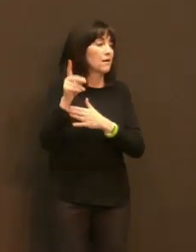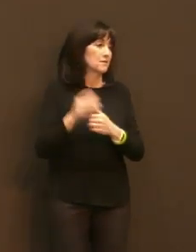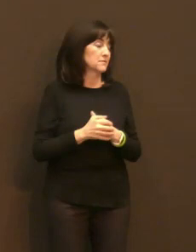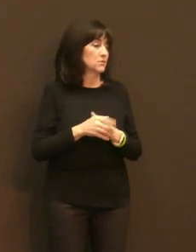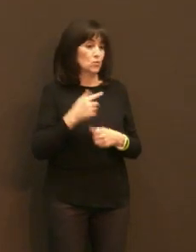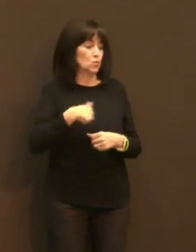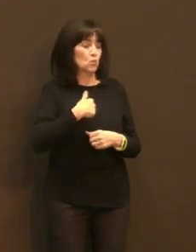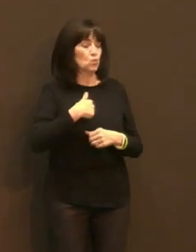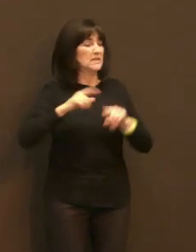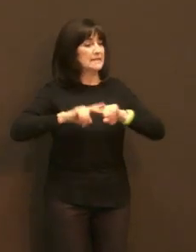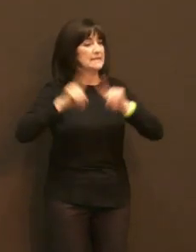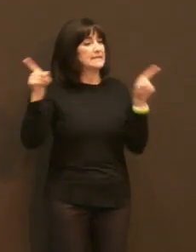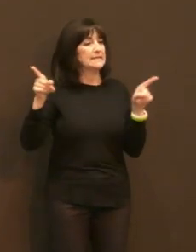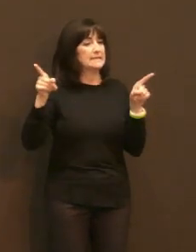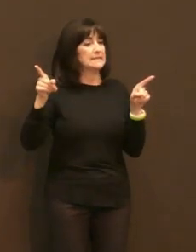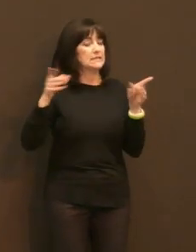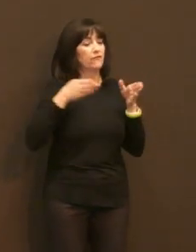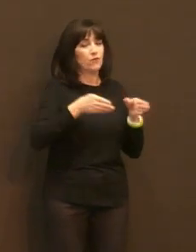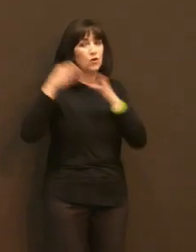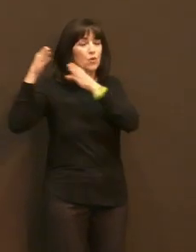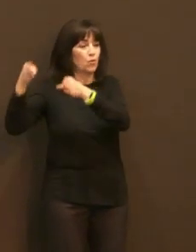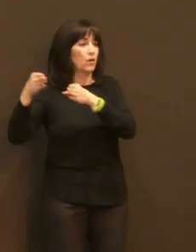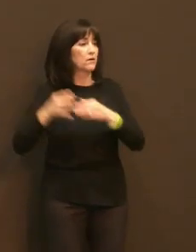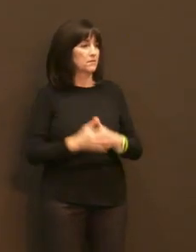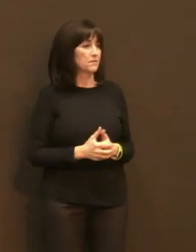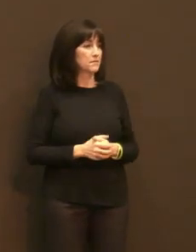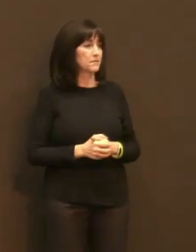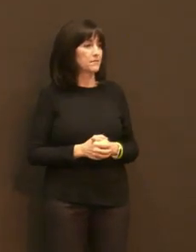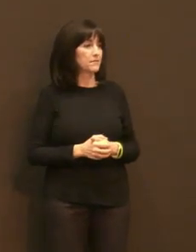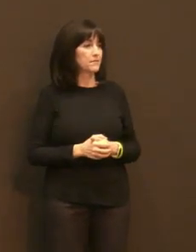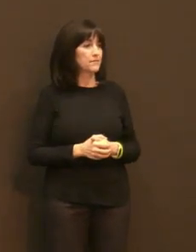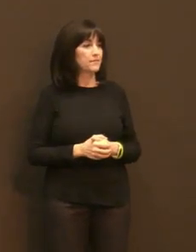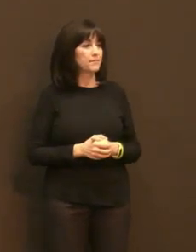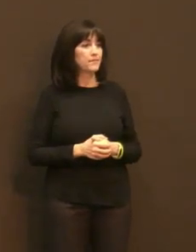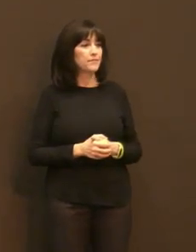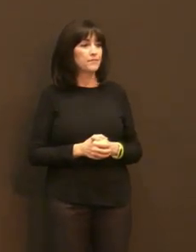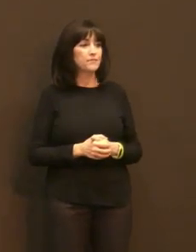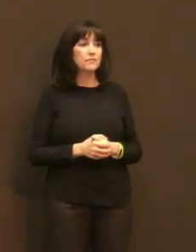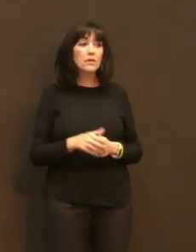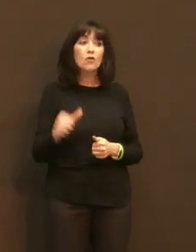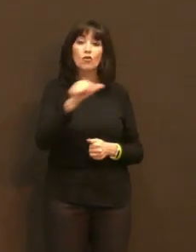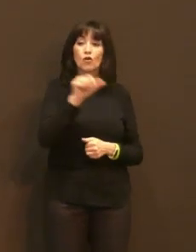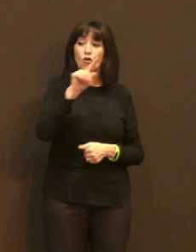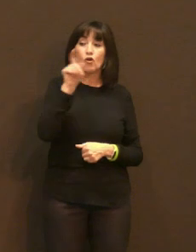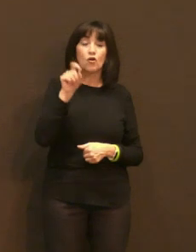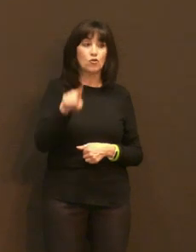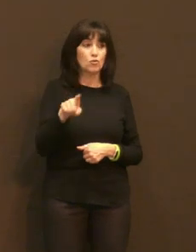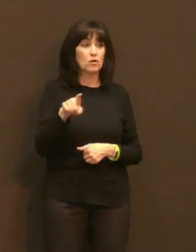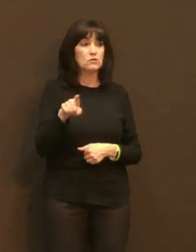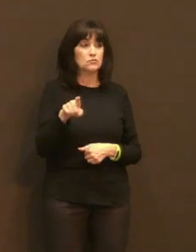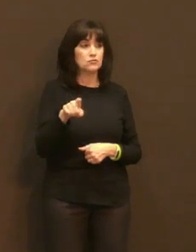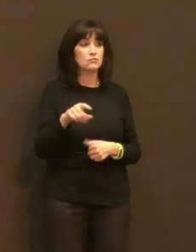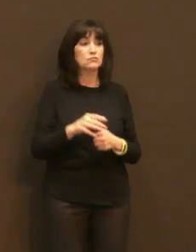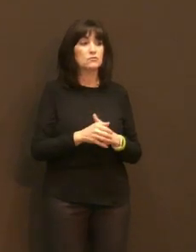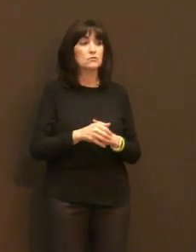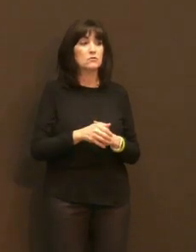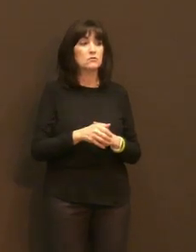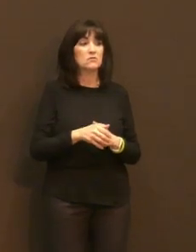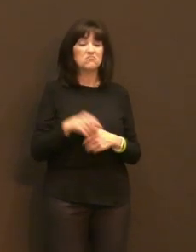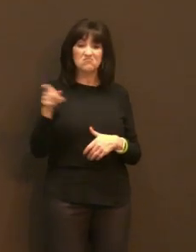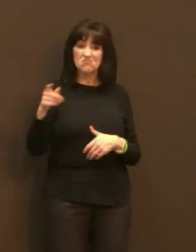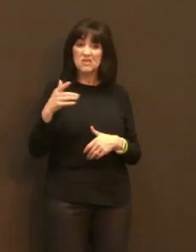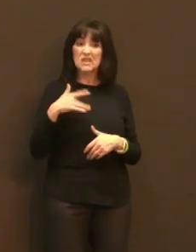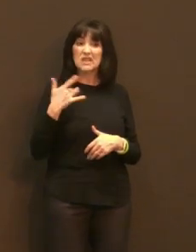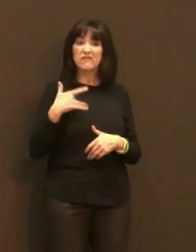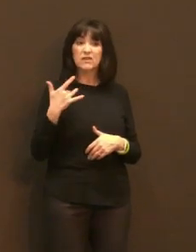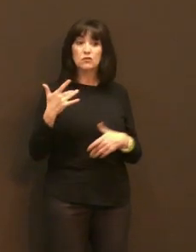Our final question comes from the Delaware Public Media. They ask, are there any areas or communities in Delaware where you're concerned about an undercount of cases due